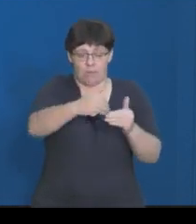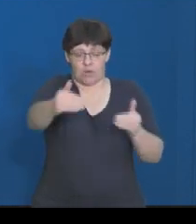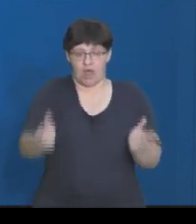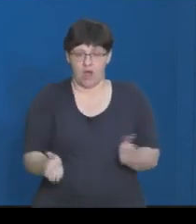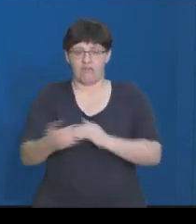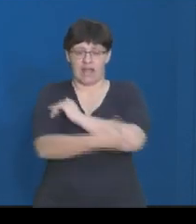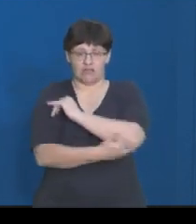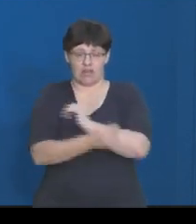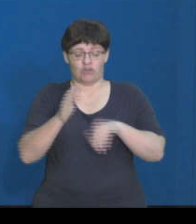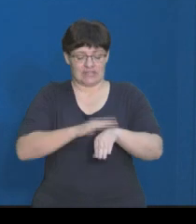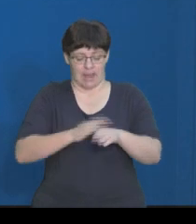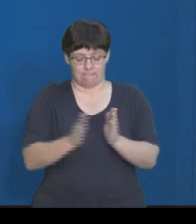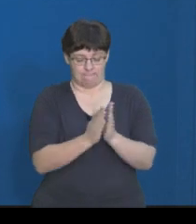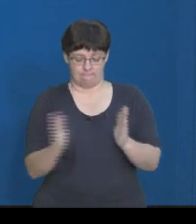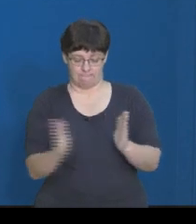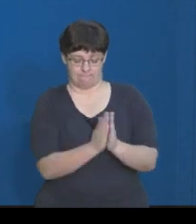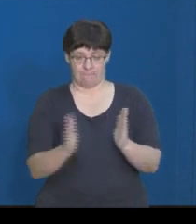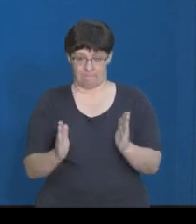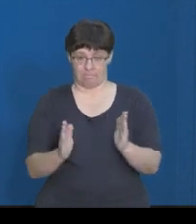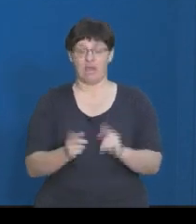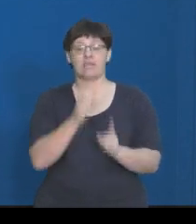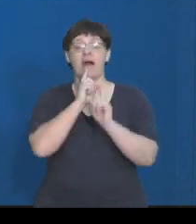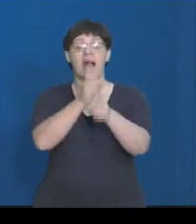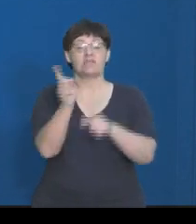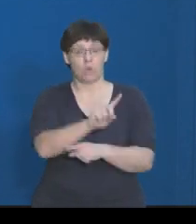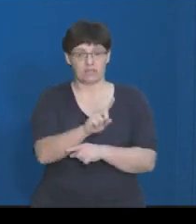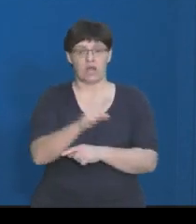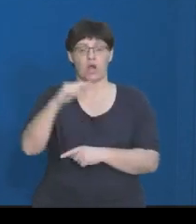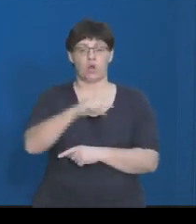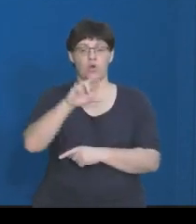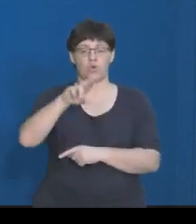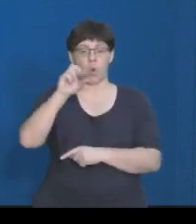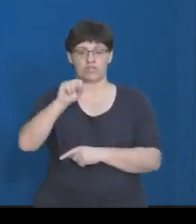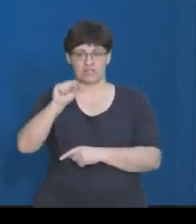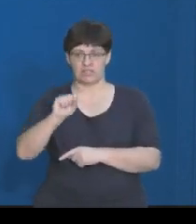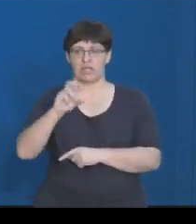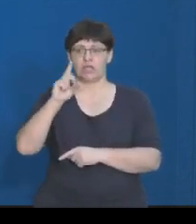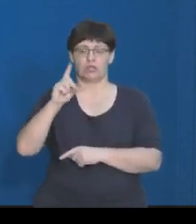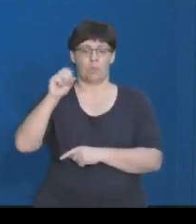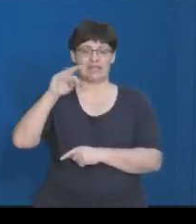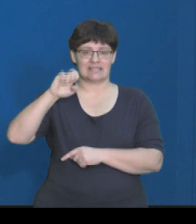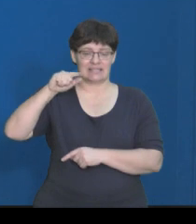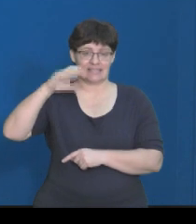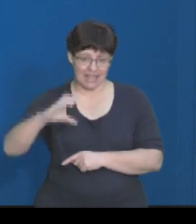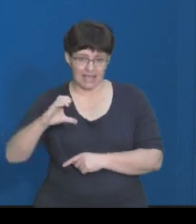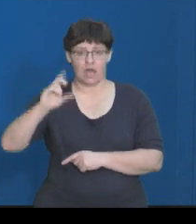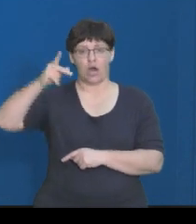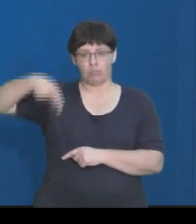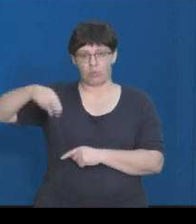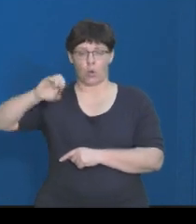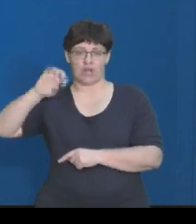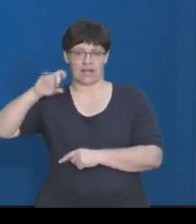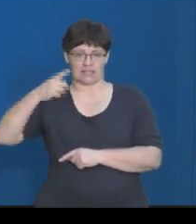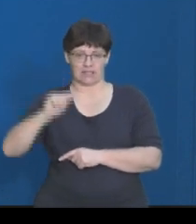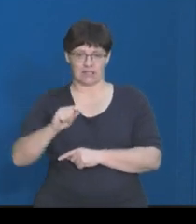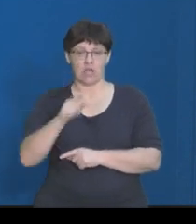a specific period. Right, here the answer is gross domestic product. Like I've already alluded to you guys, do not